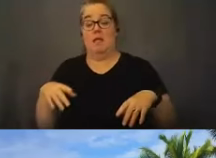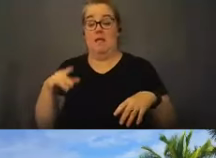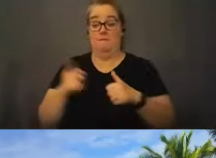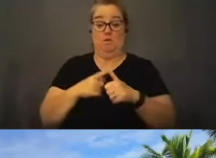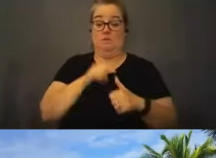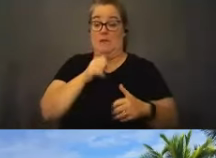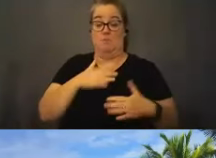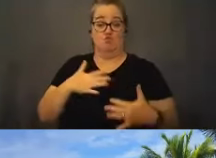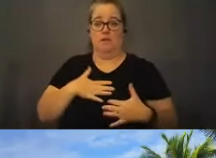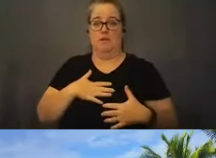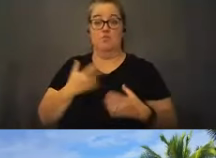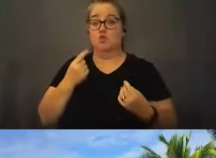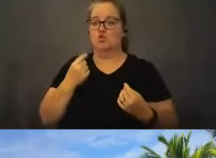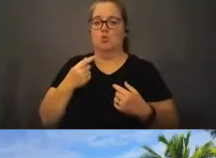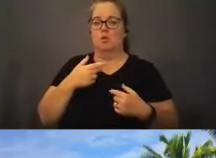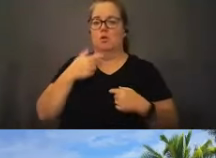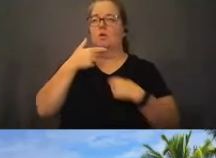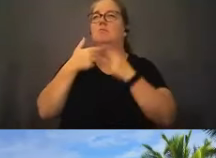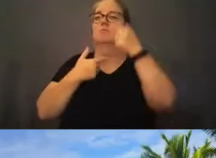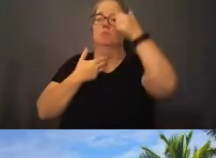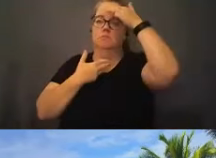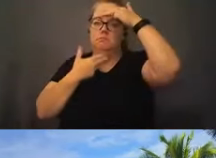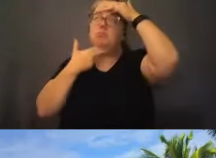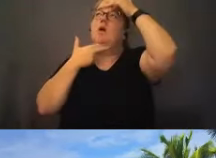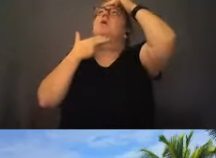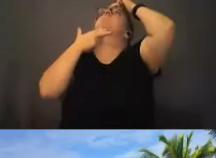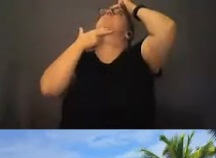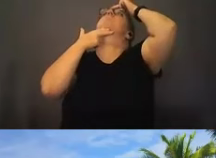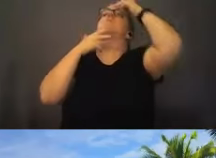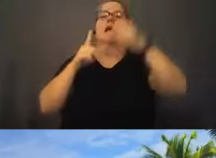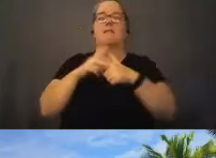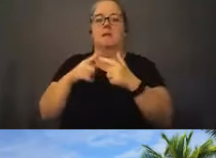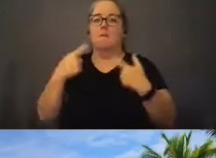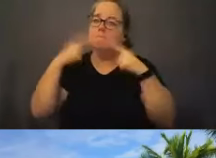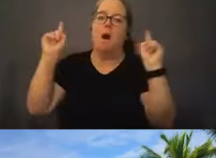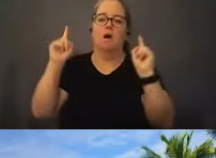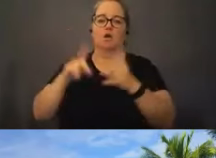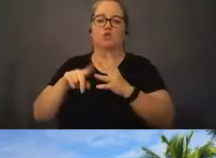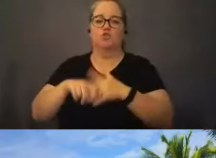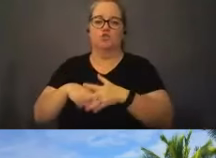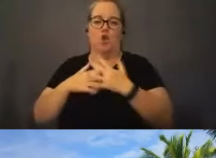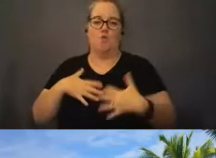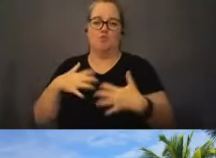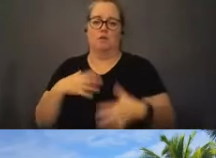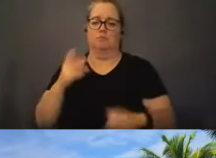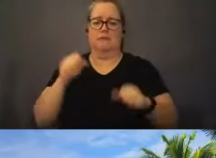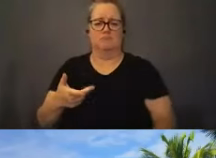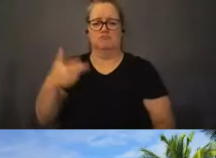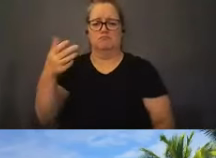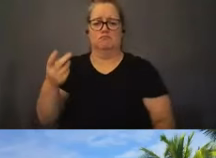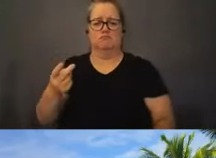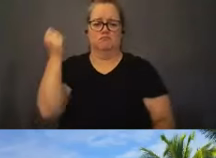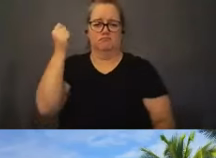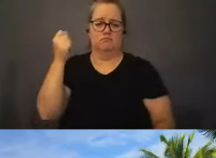is open that airway, and then they're breathing again. Okay, so this can be a really quick, easy fix